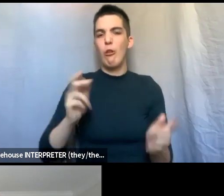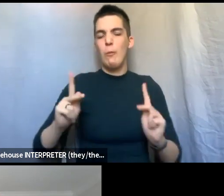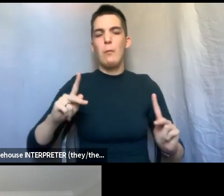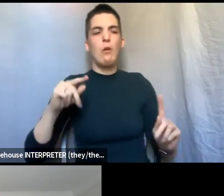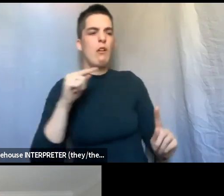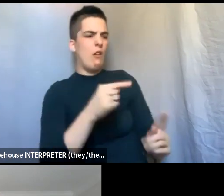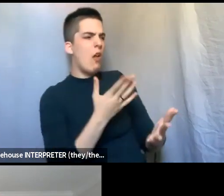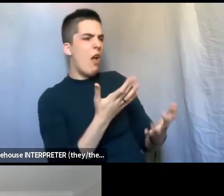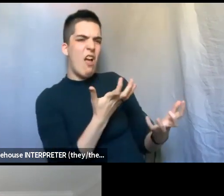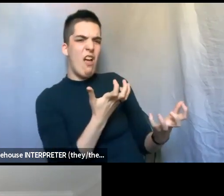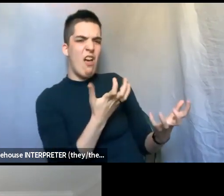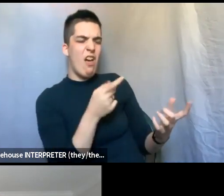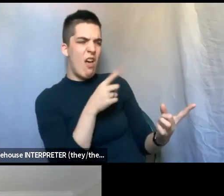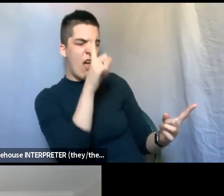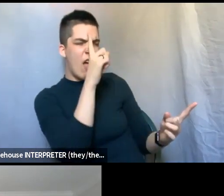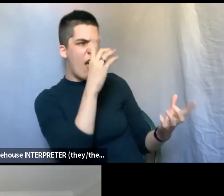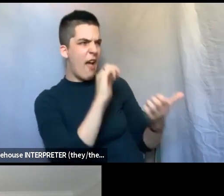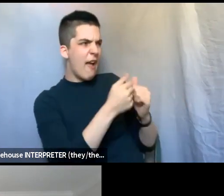What kind of things do I mean?